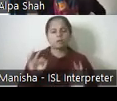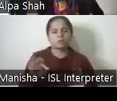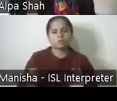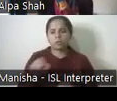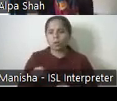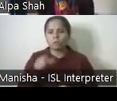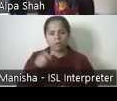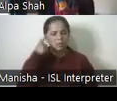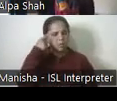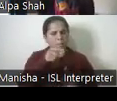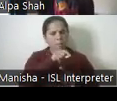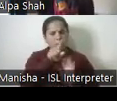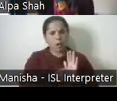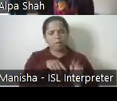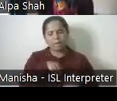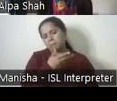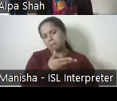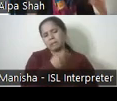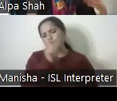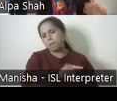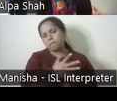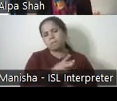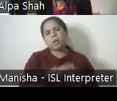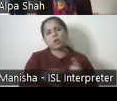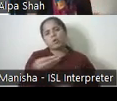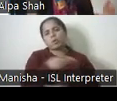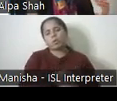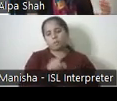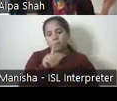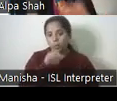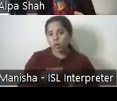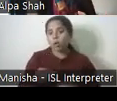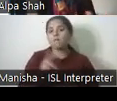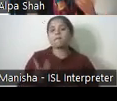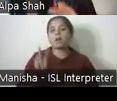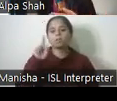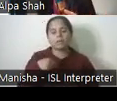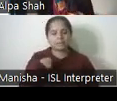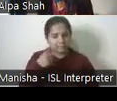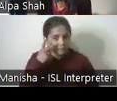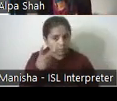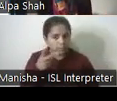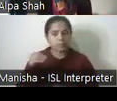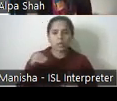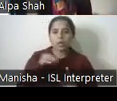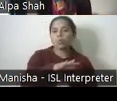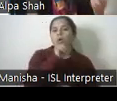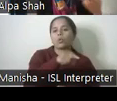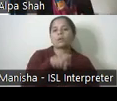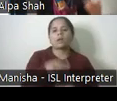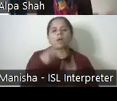the counter-politics of autonomy. So you get Brahminical values which start to seep into and influence Adivasi